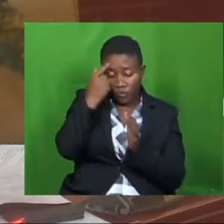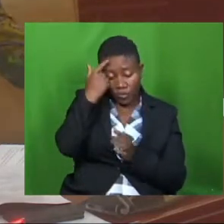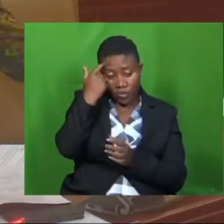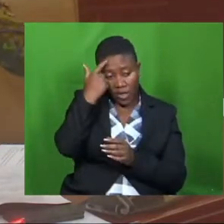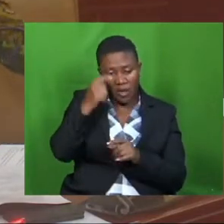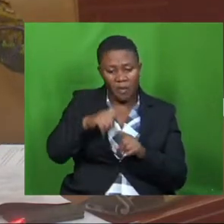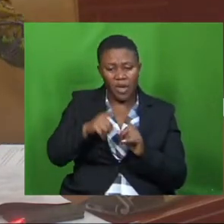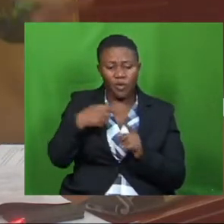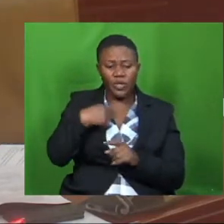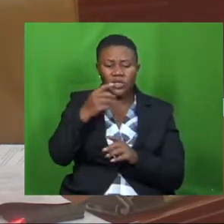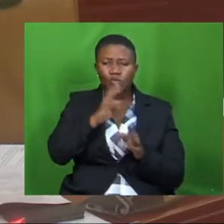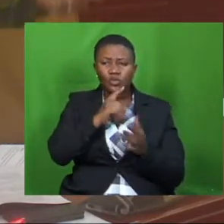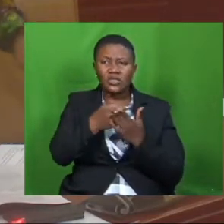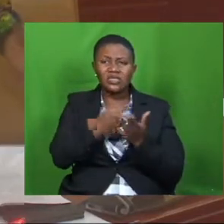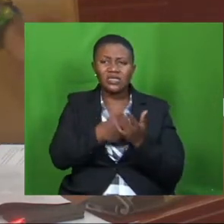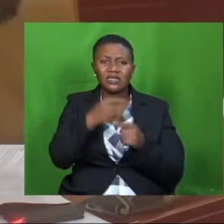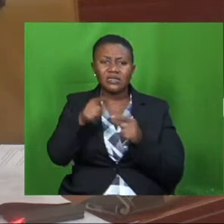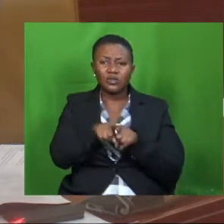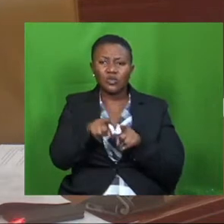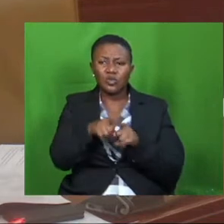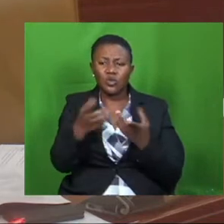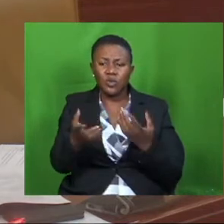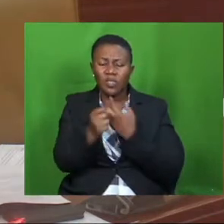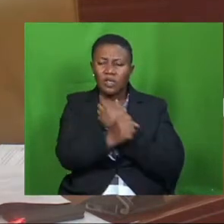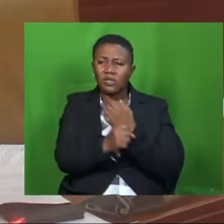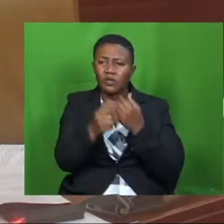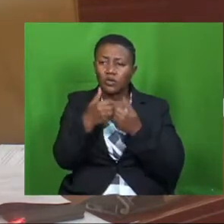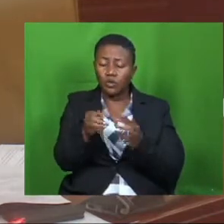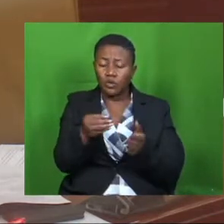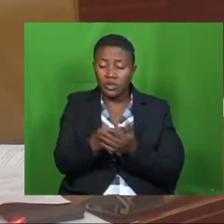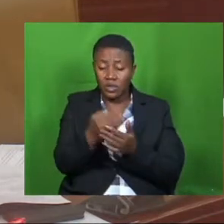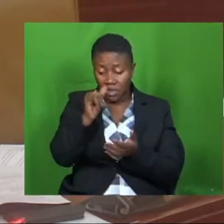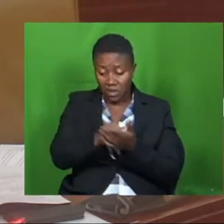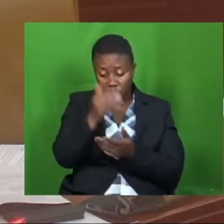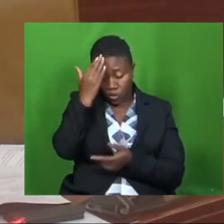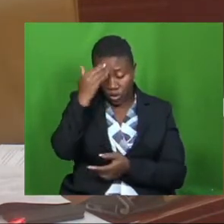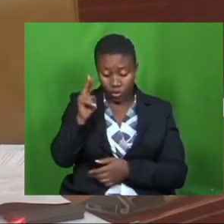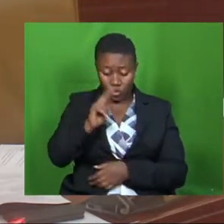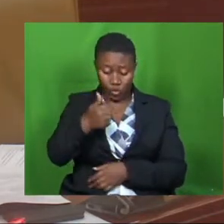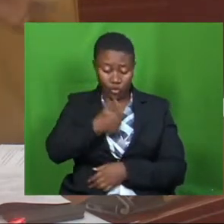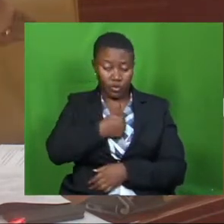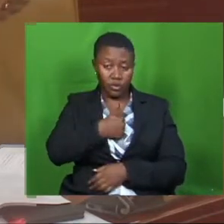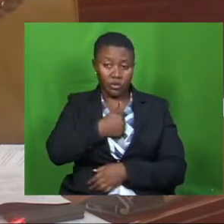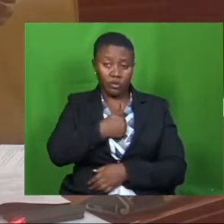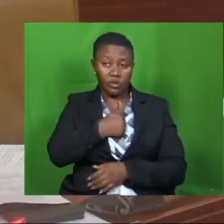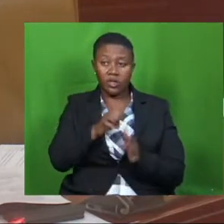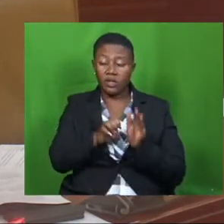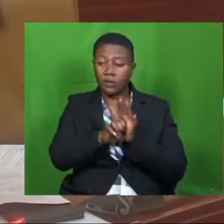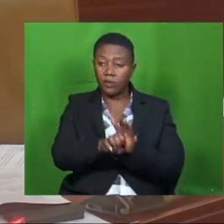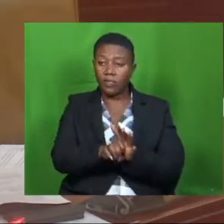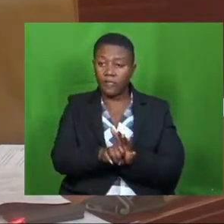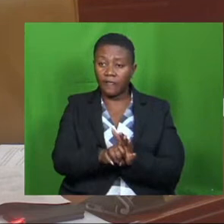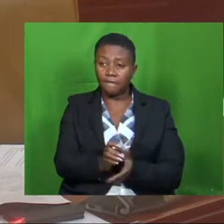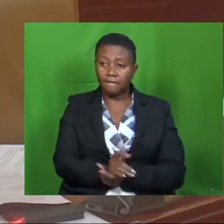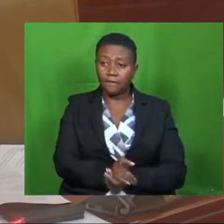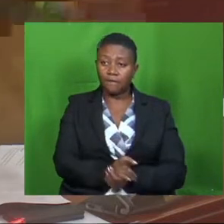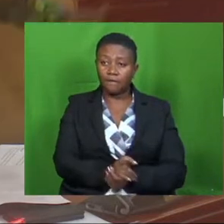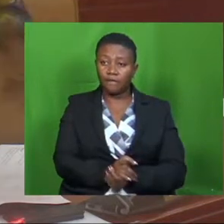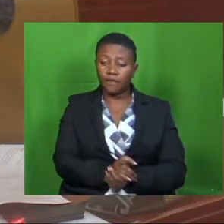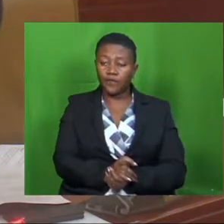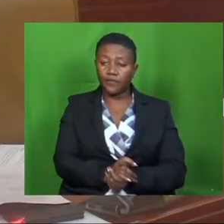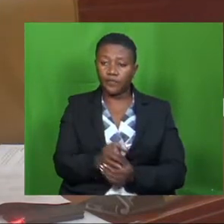procedure. I would wish that the auditors would focus on value for money in addition to